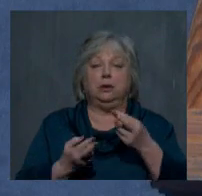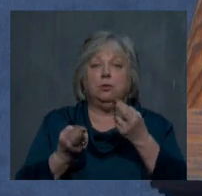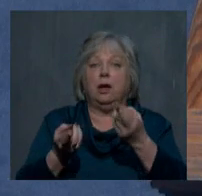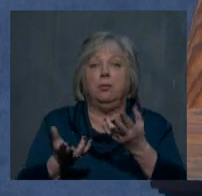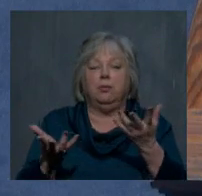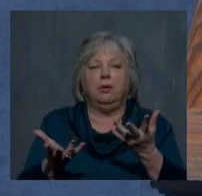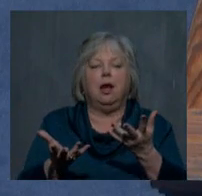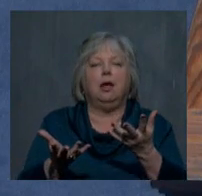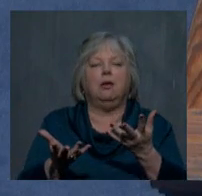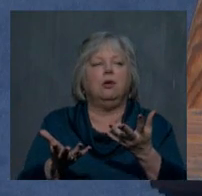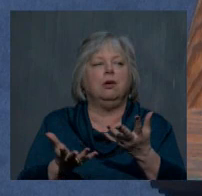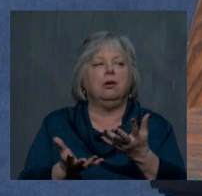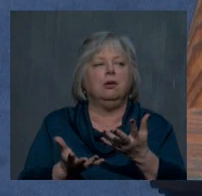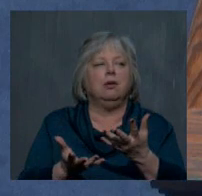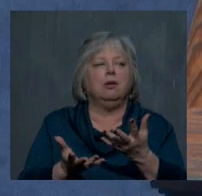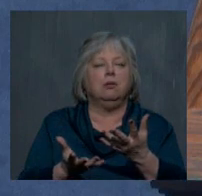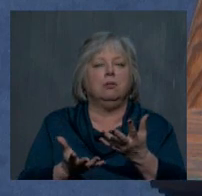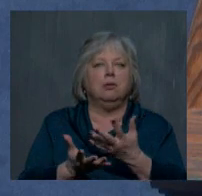to